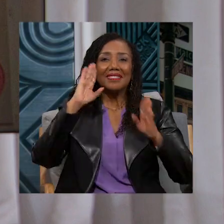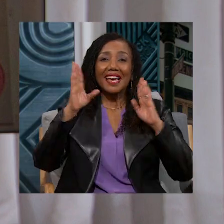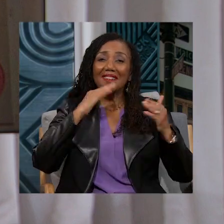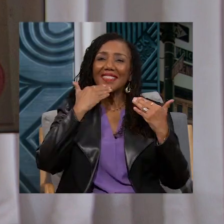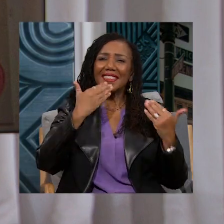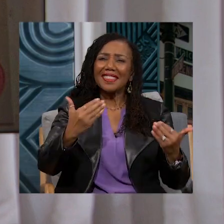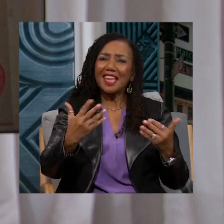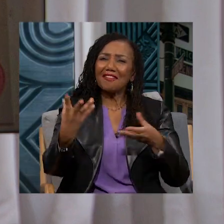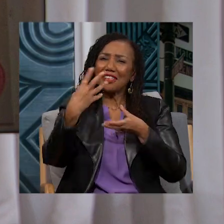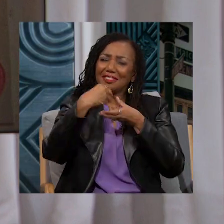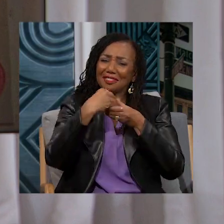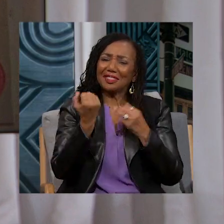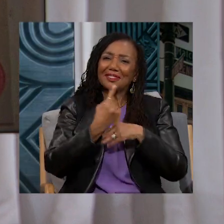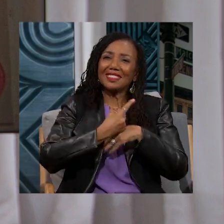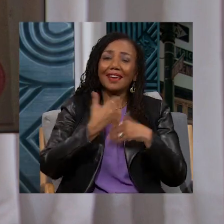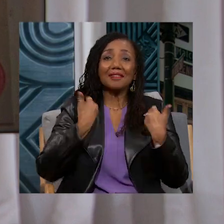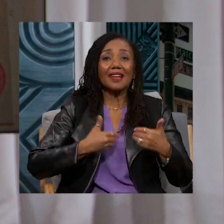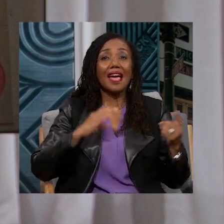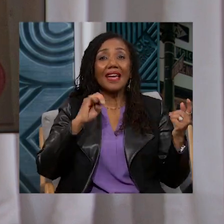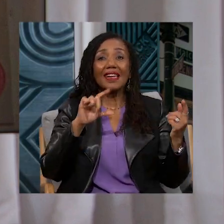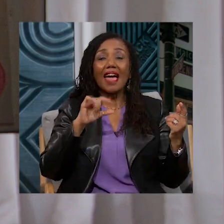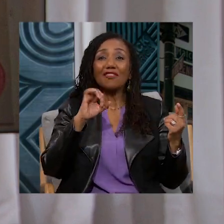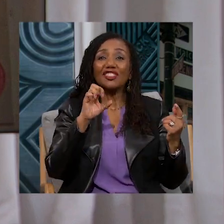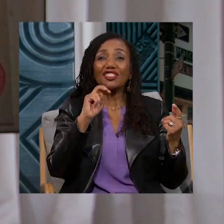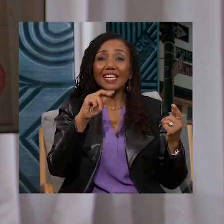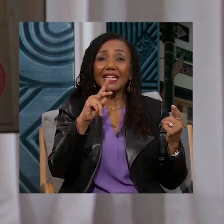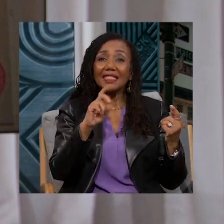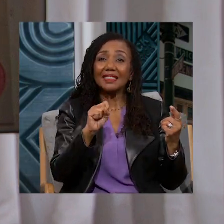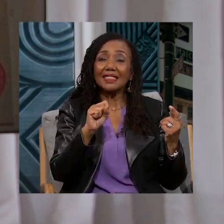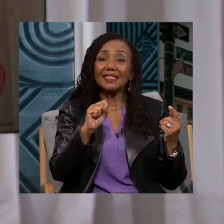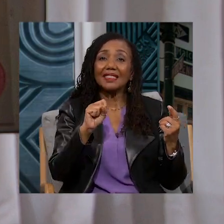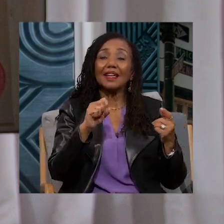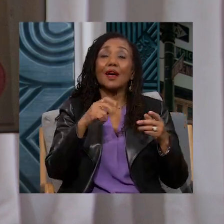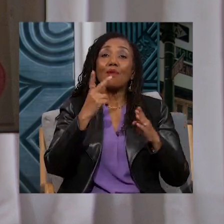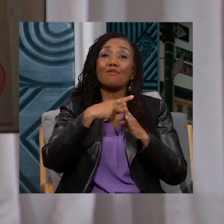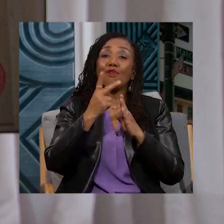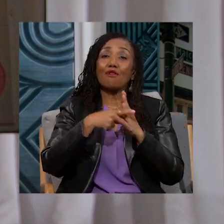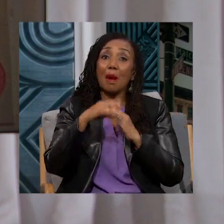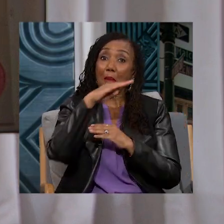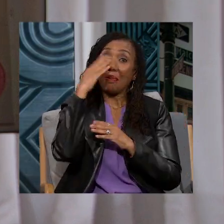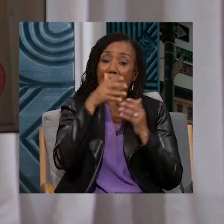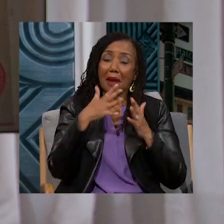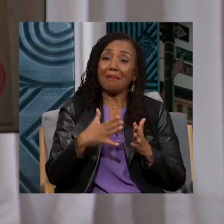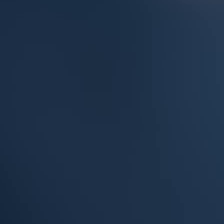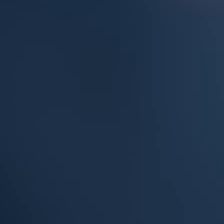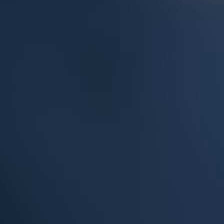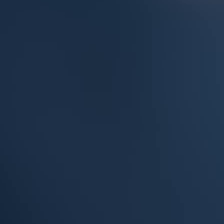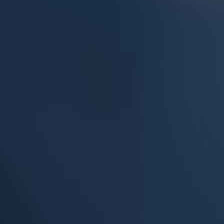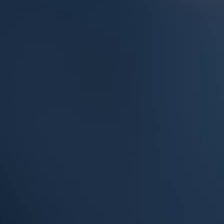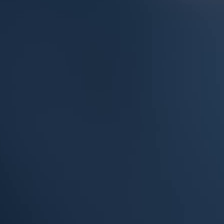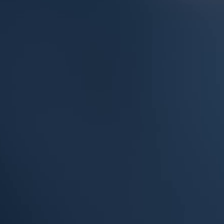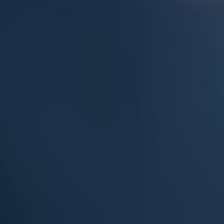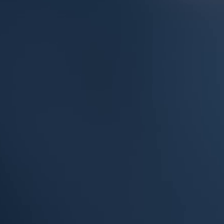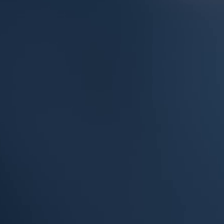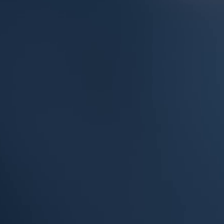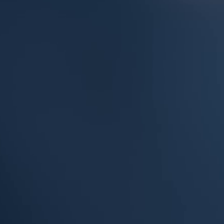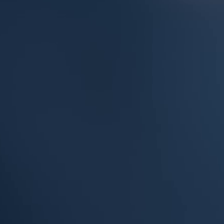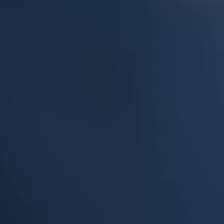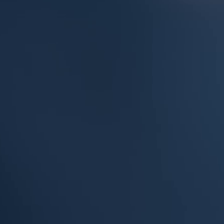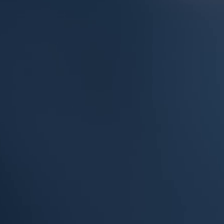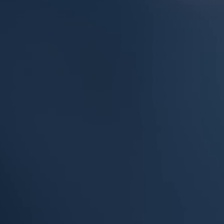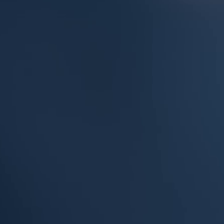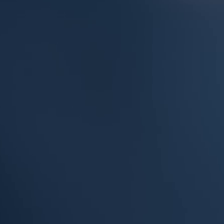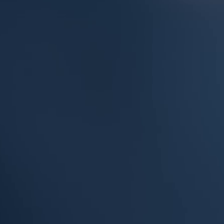Hello, and thanks so much for joining us. I'm Carol Jenkins. The program is Black America. My guest today is Brandon